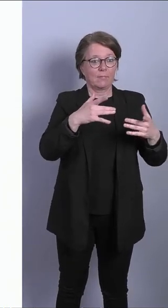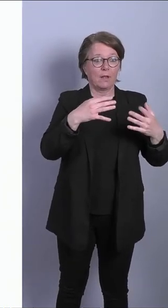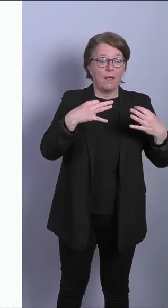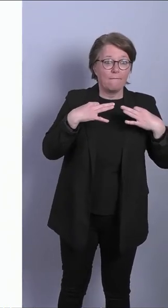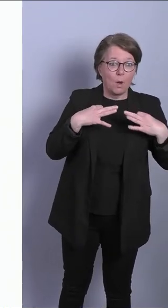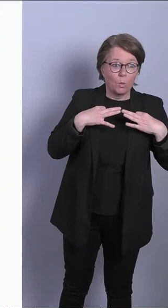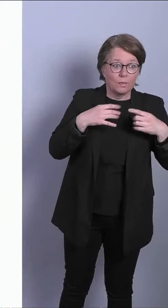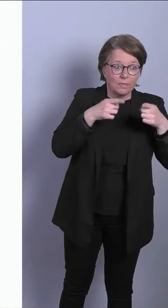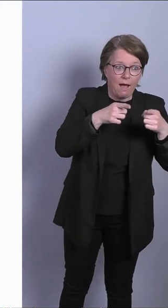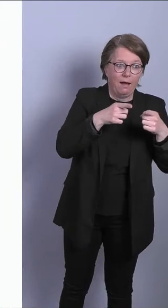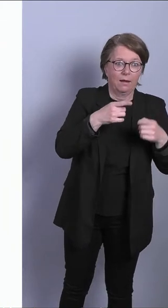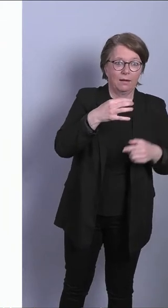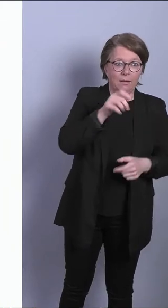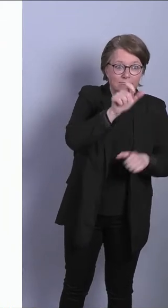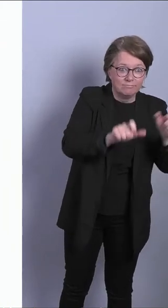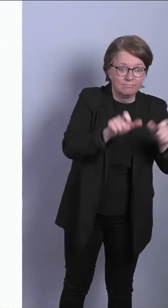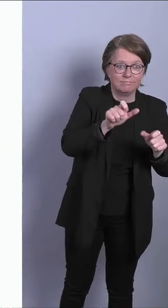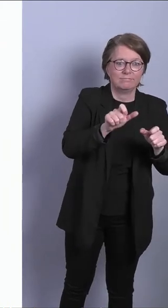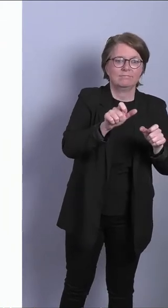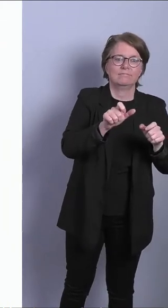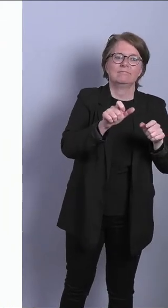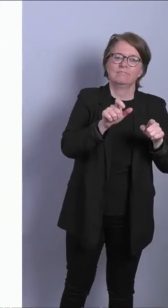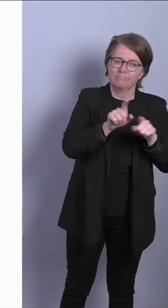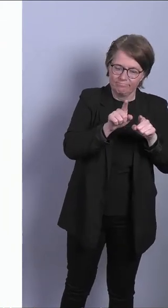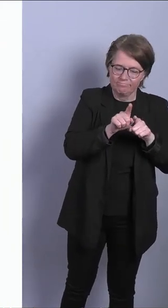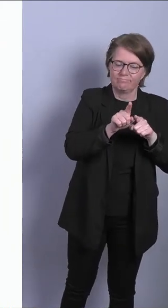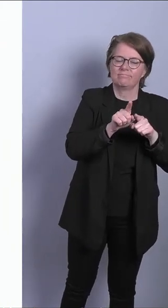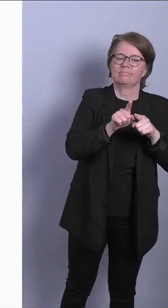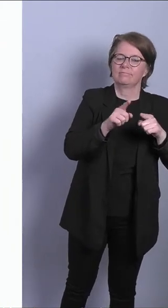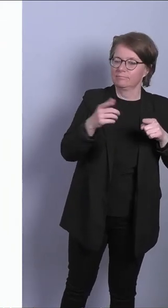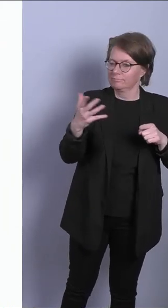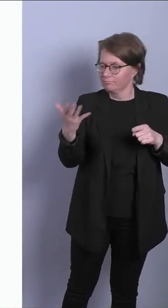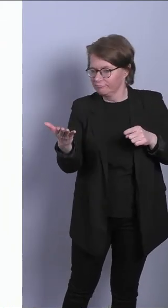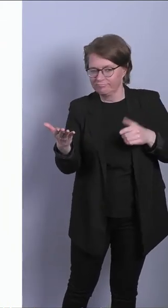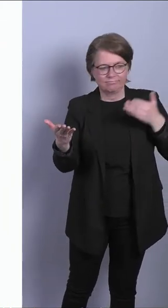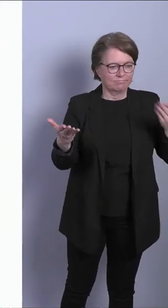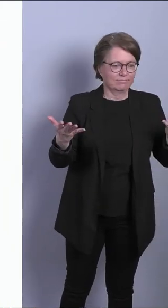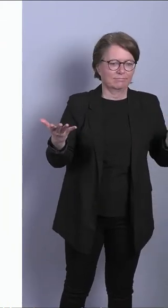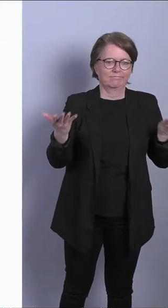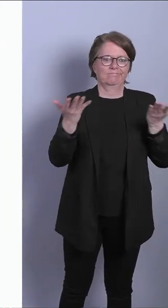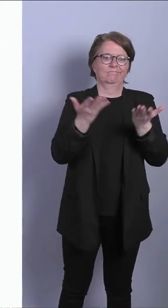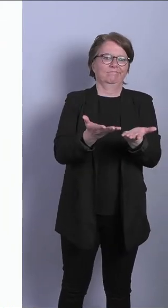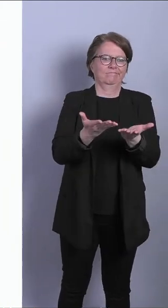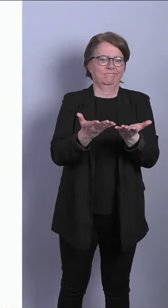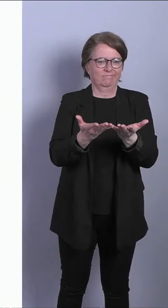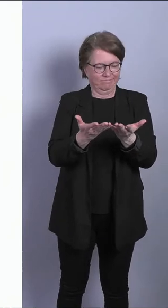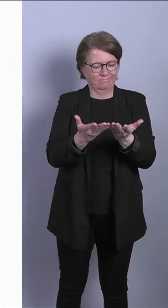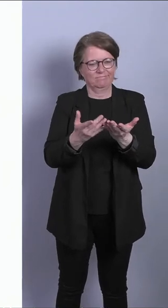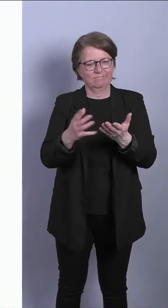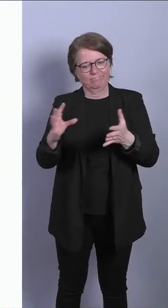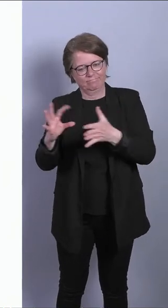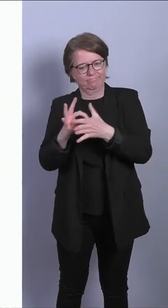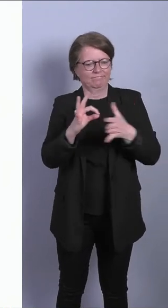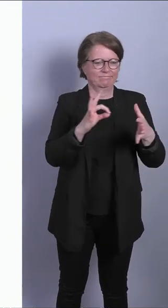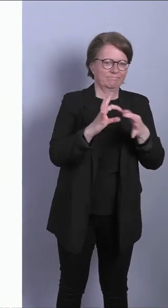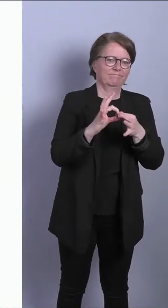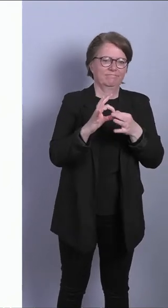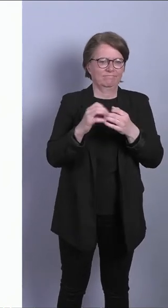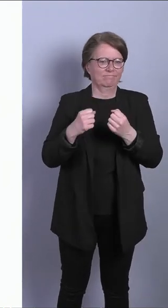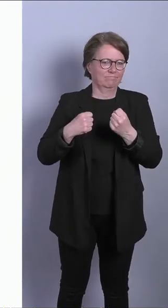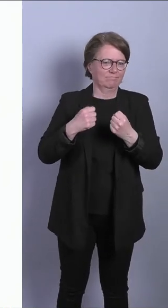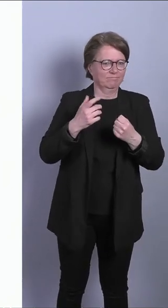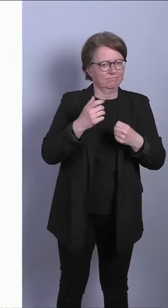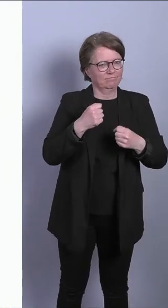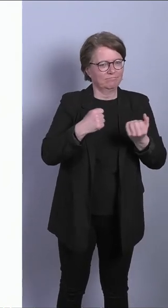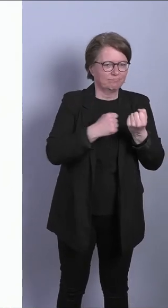so that they in turn can believe in themselves. We all need support. We are living at a time when so